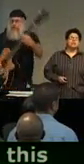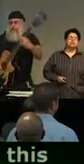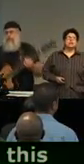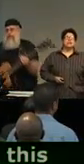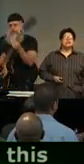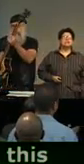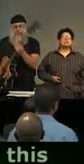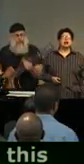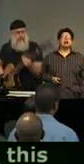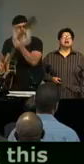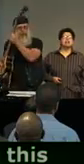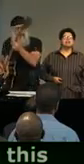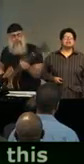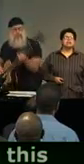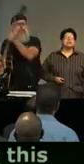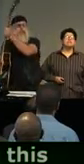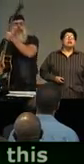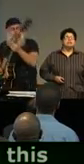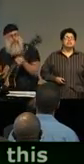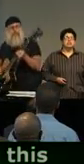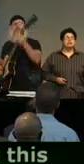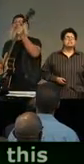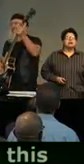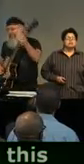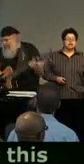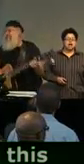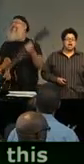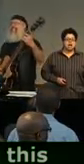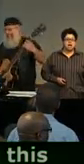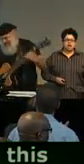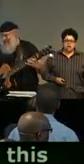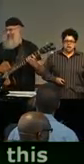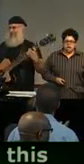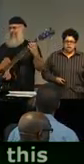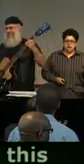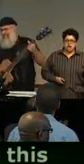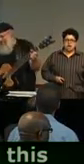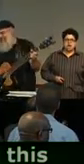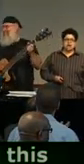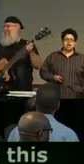we we shall this